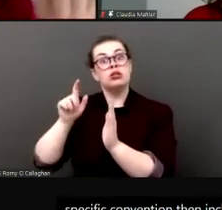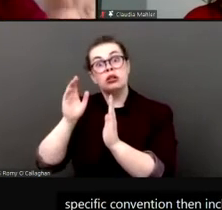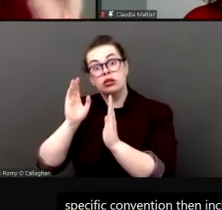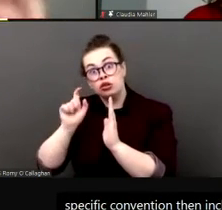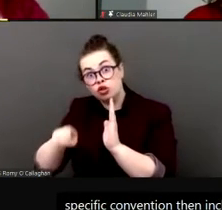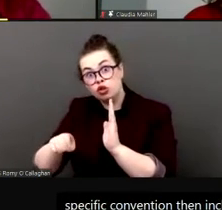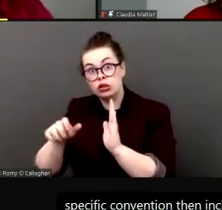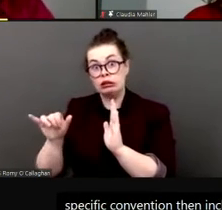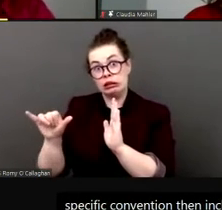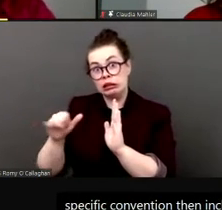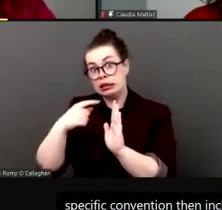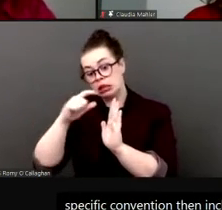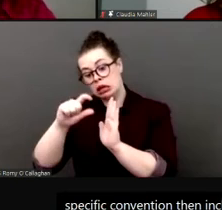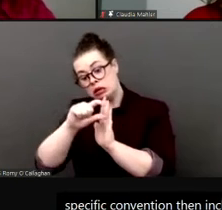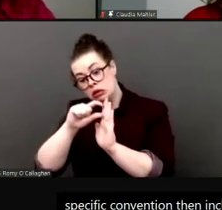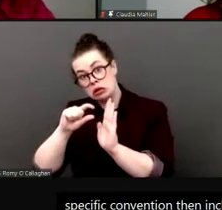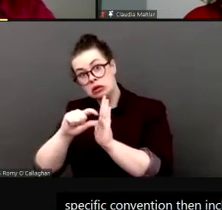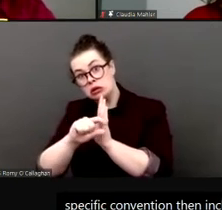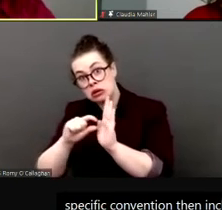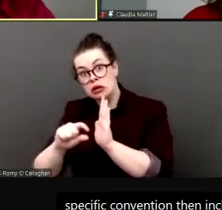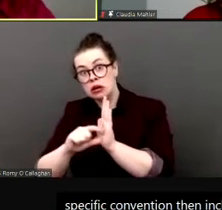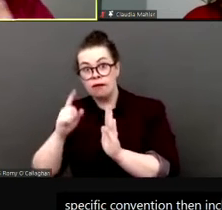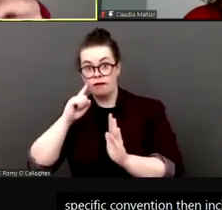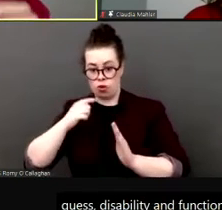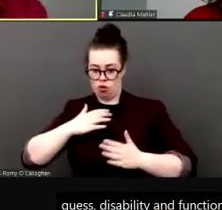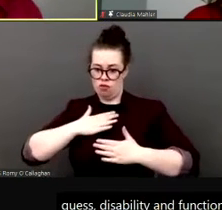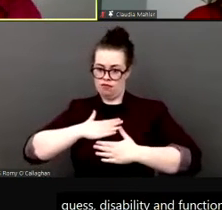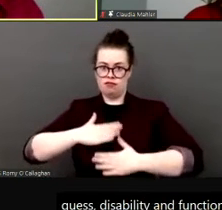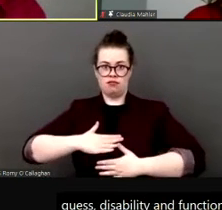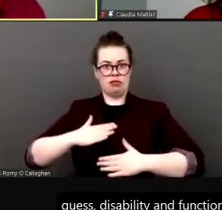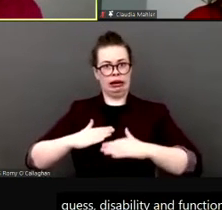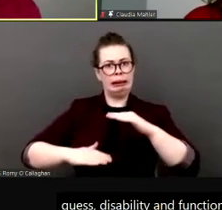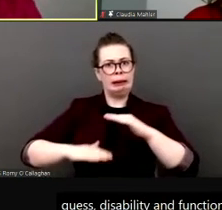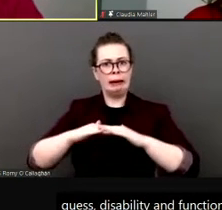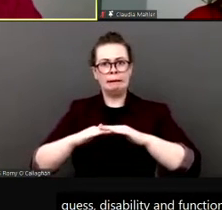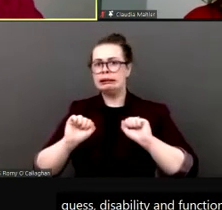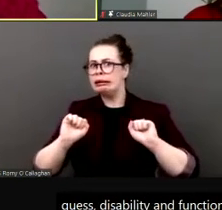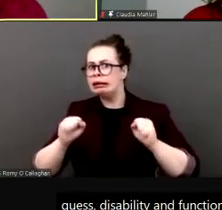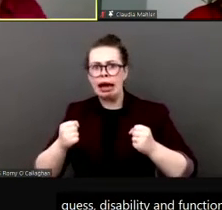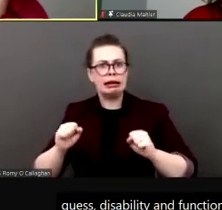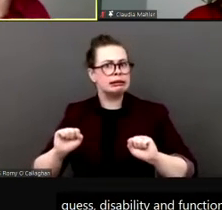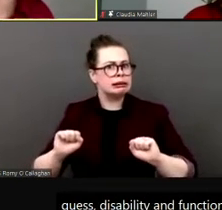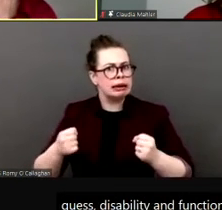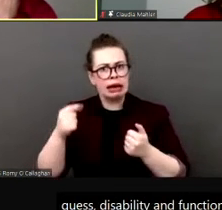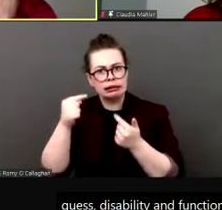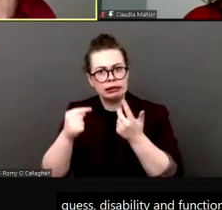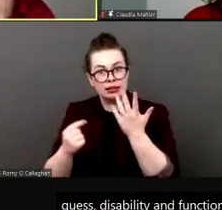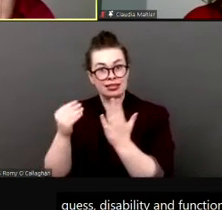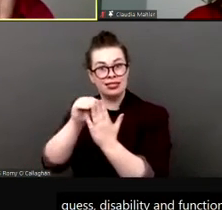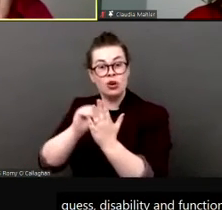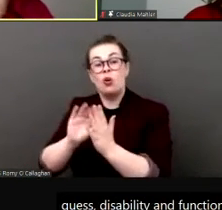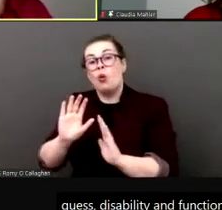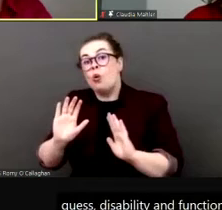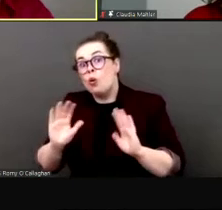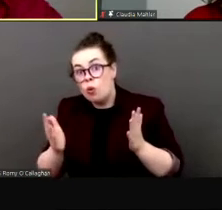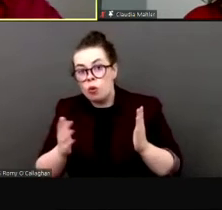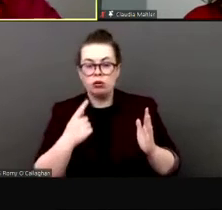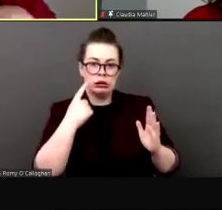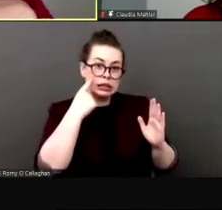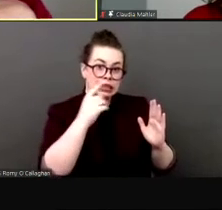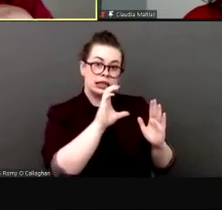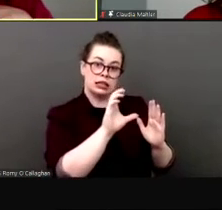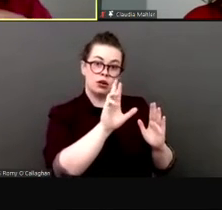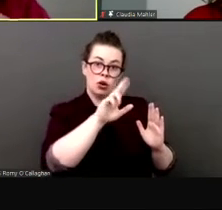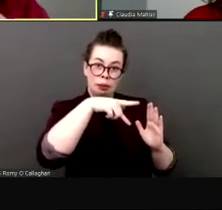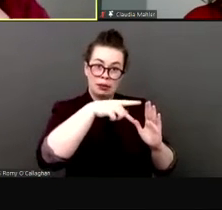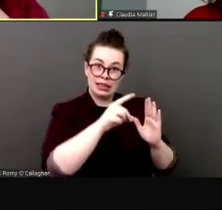functional capacities or functional limitations of older persons, or rather try to use the provisions of the CRPD here